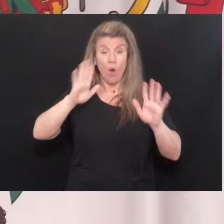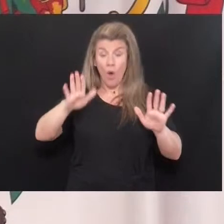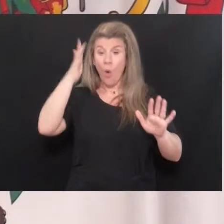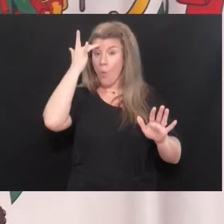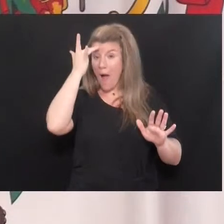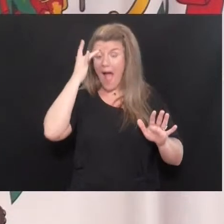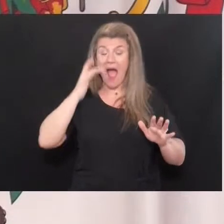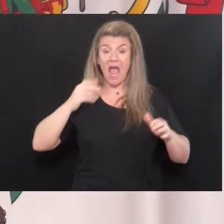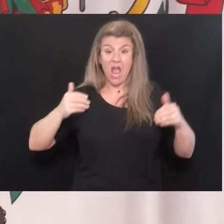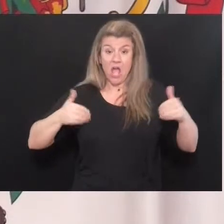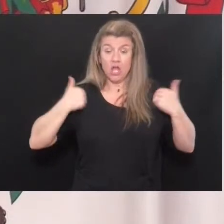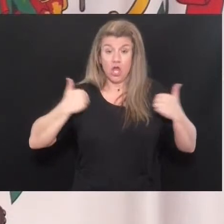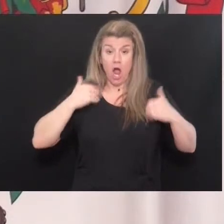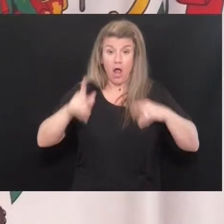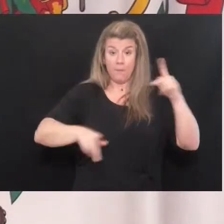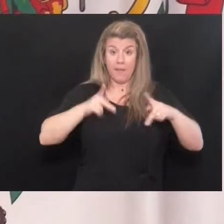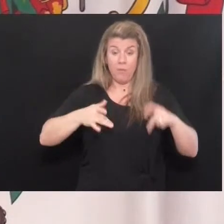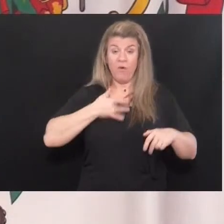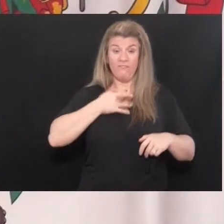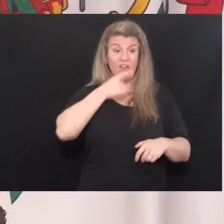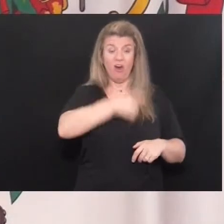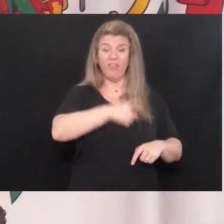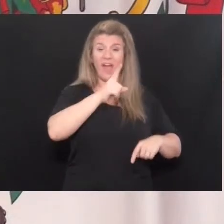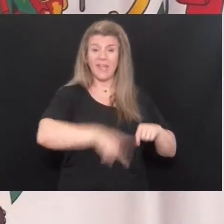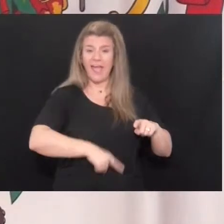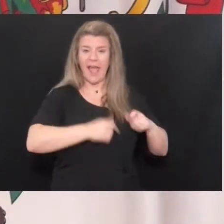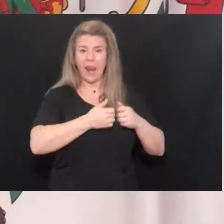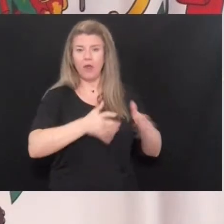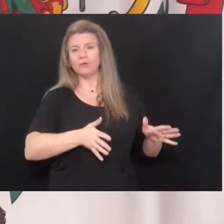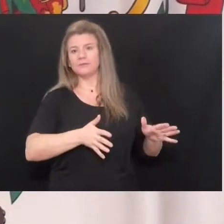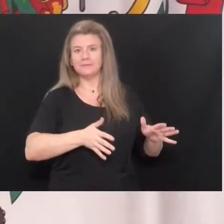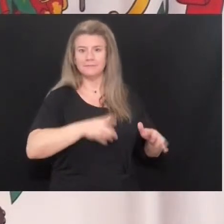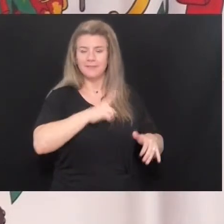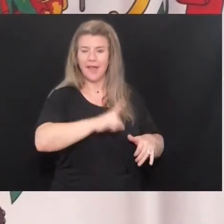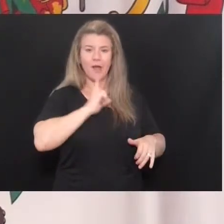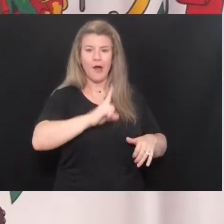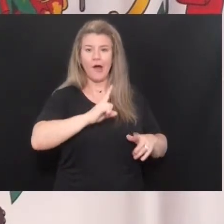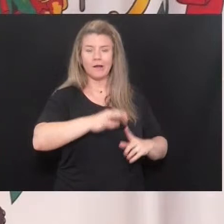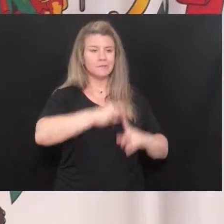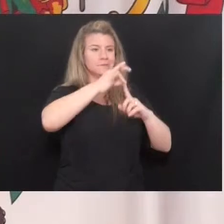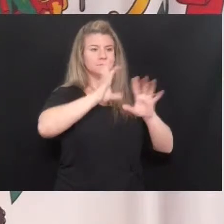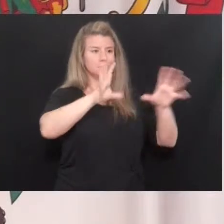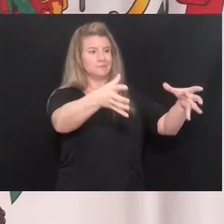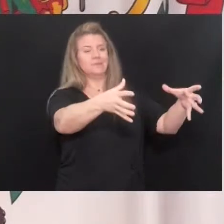You know, from the standpoint of, I felt like you needed an additional